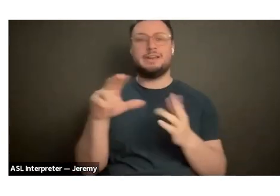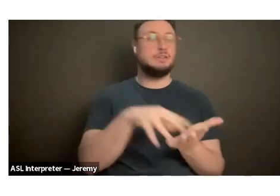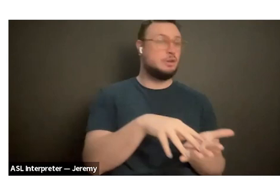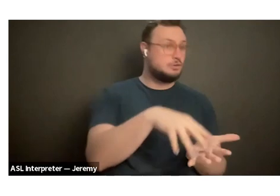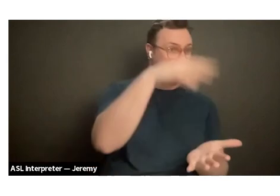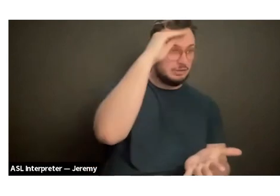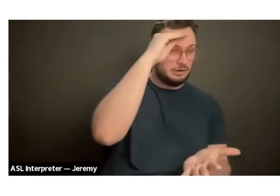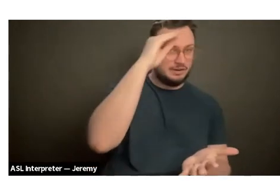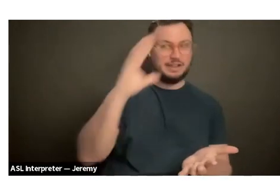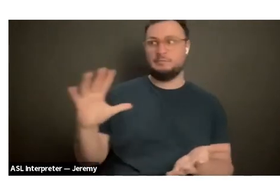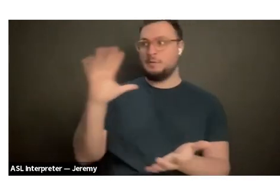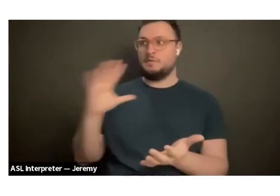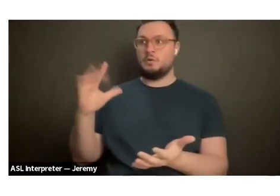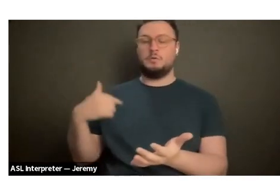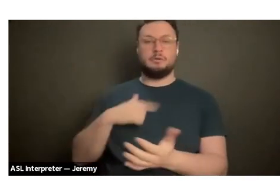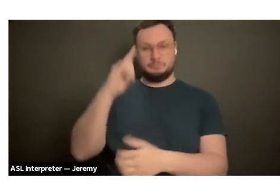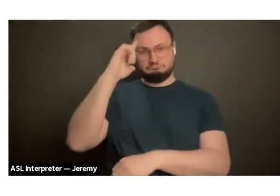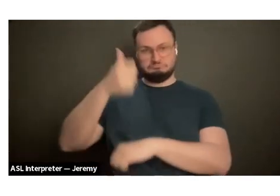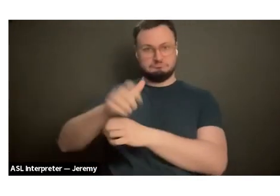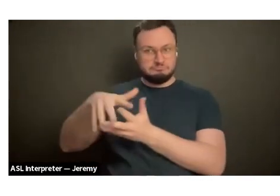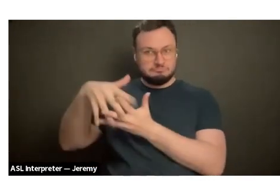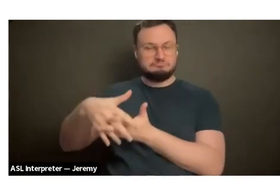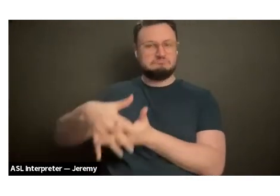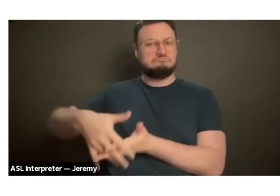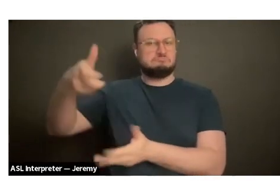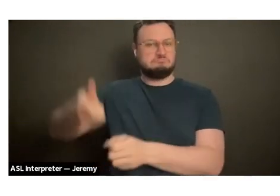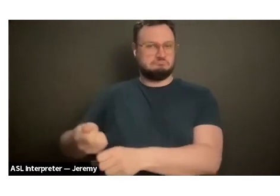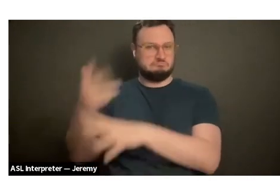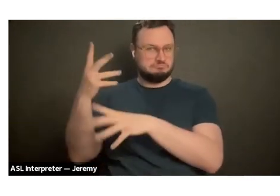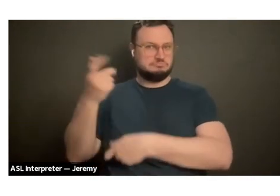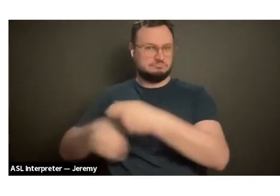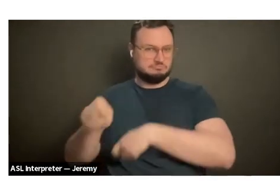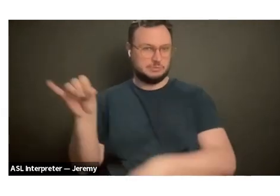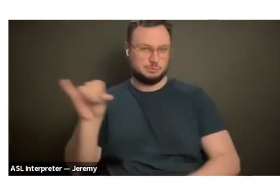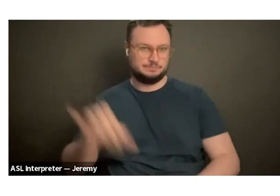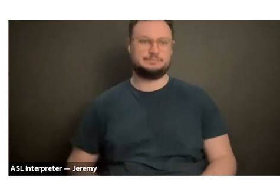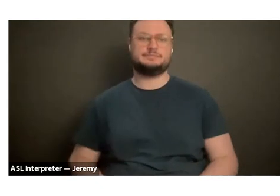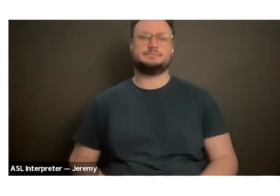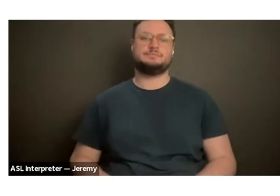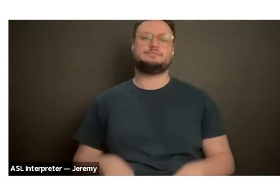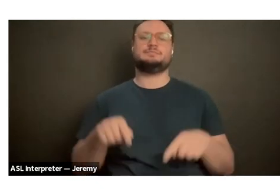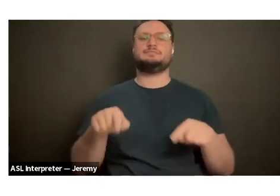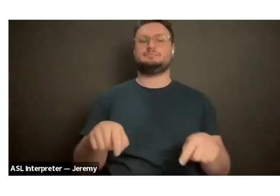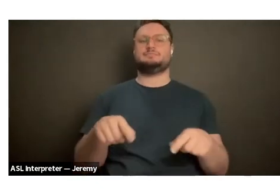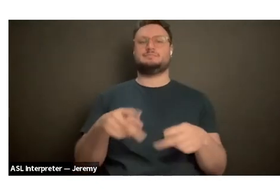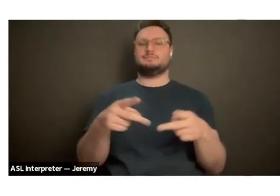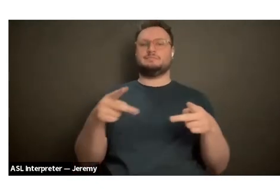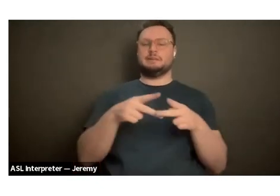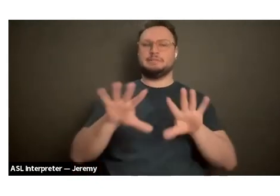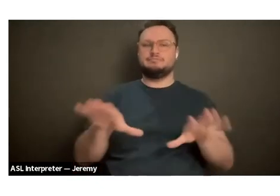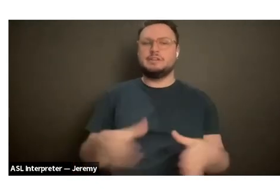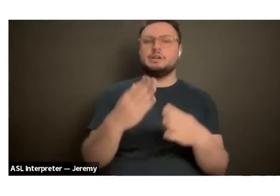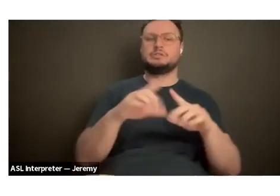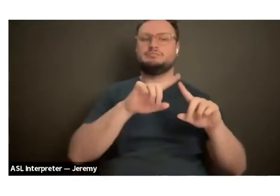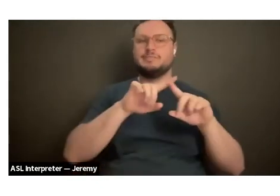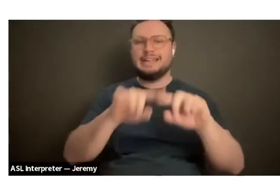to learn and unlearn. Next slide. And this is going to be a space for interdependence and love.